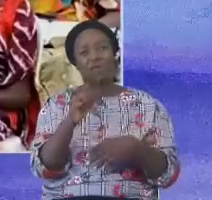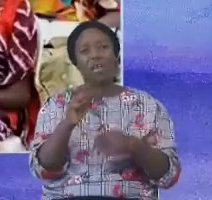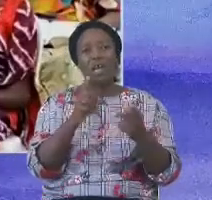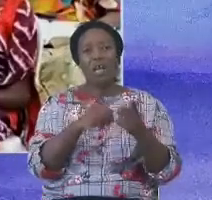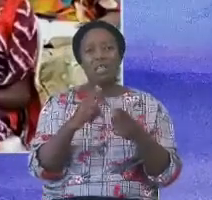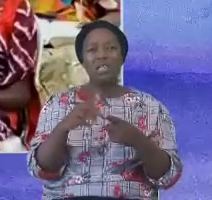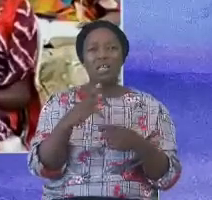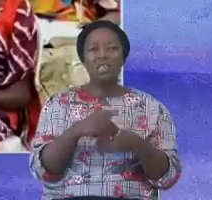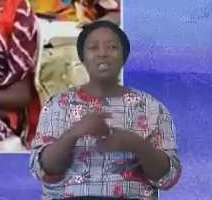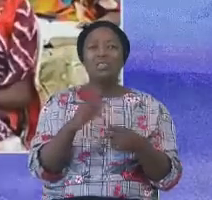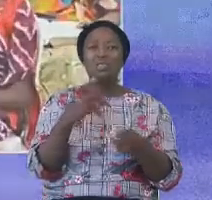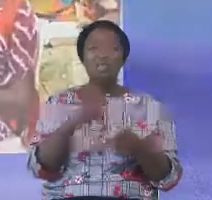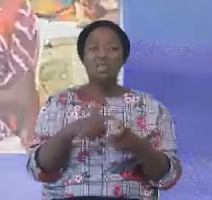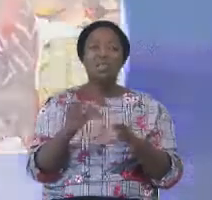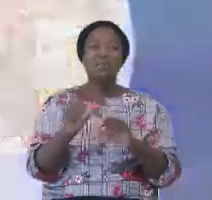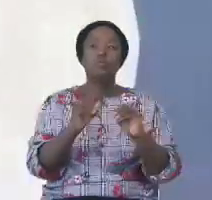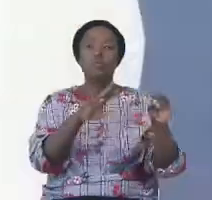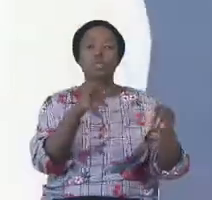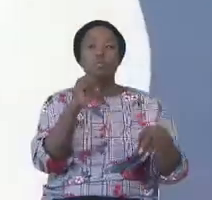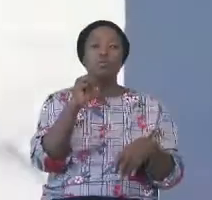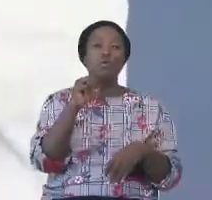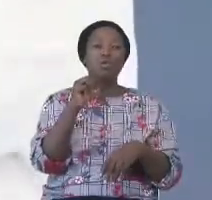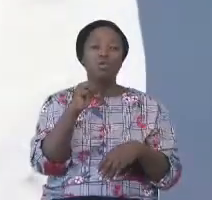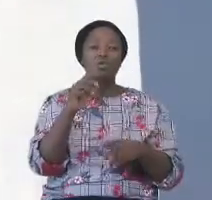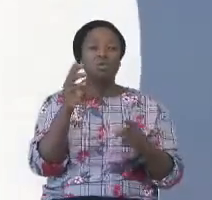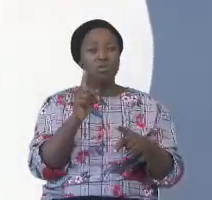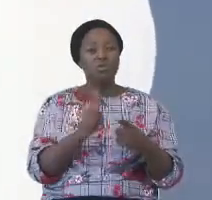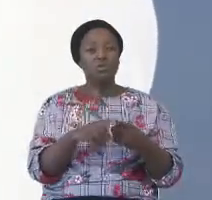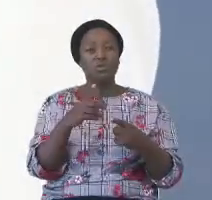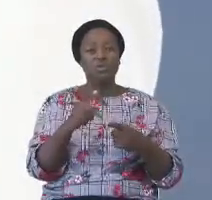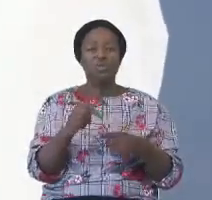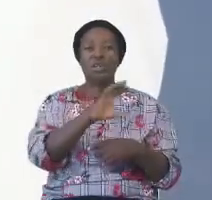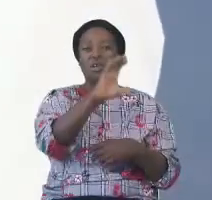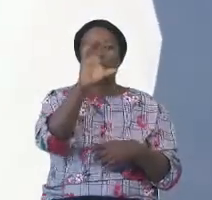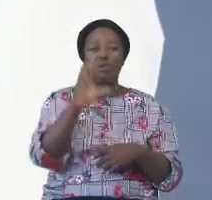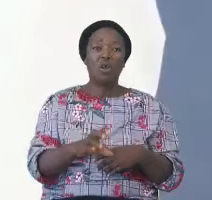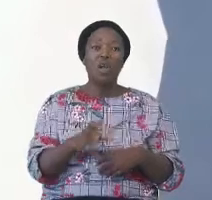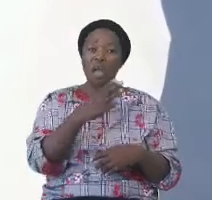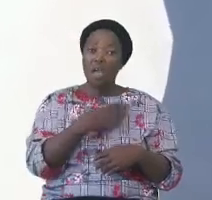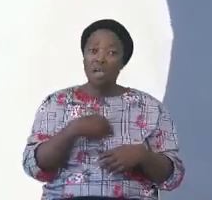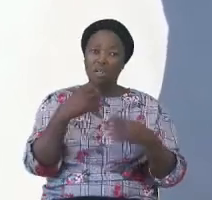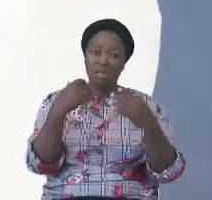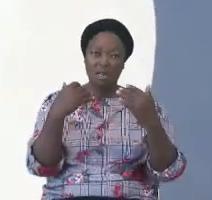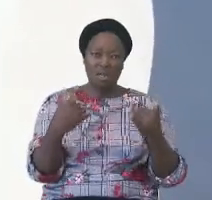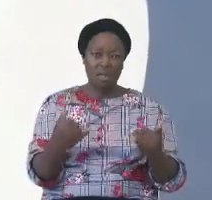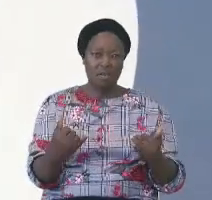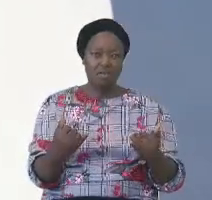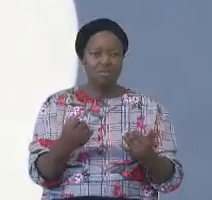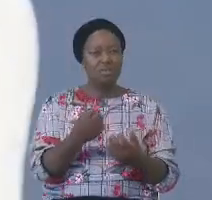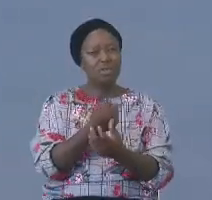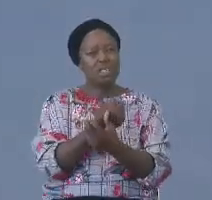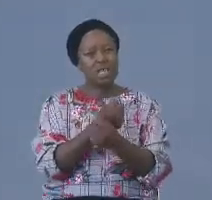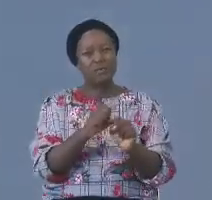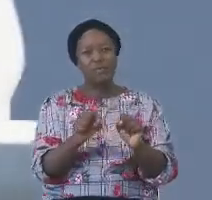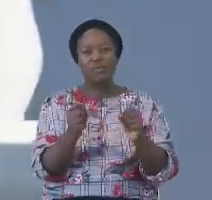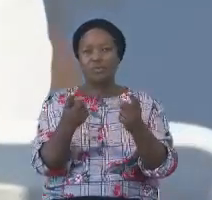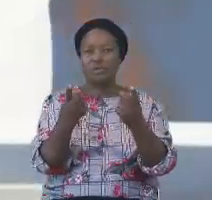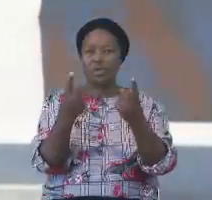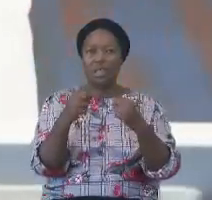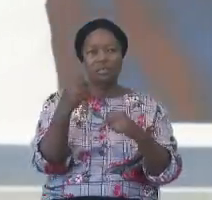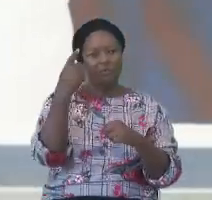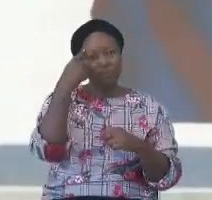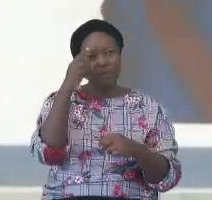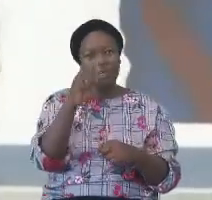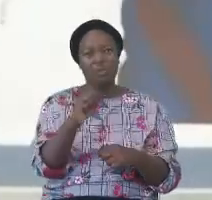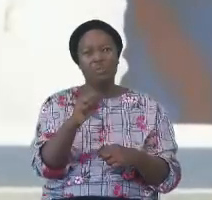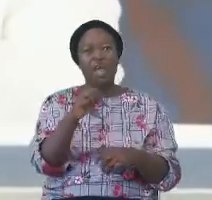leaders of the large could not forgive him and they consigned him to the cross and